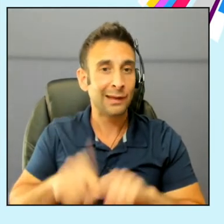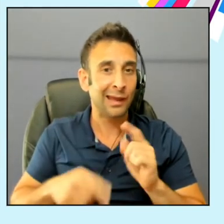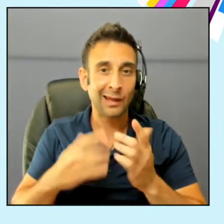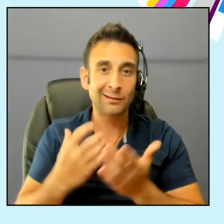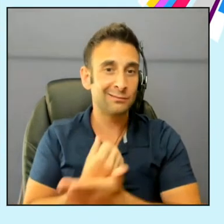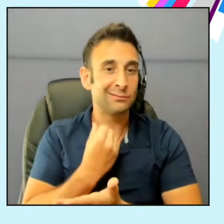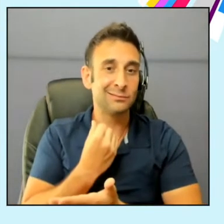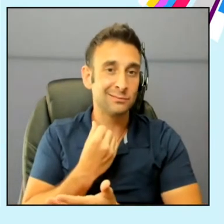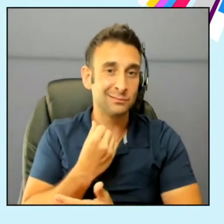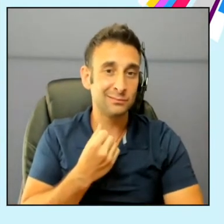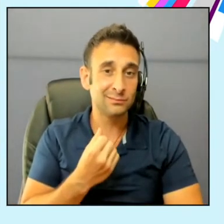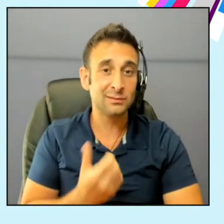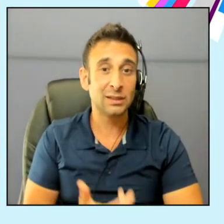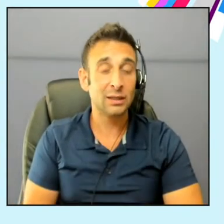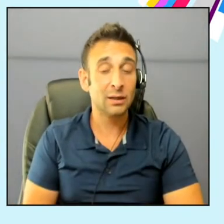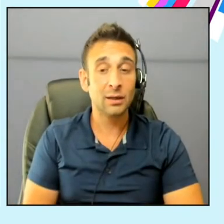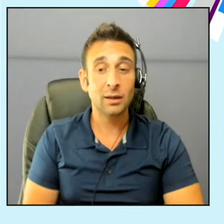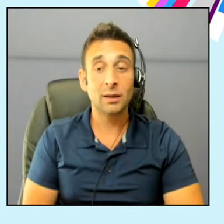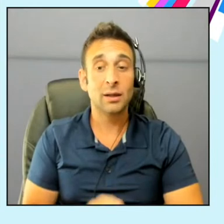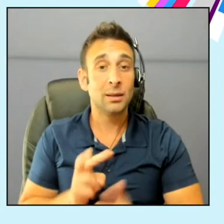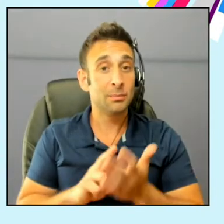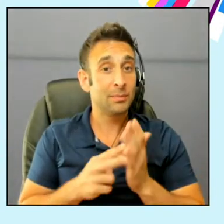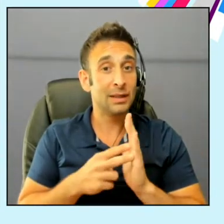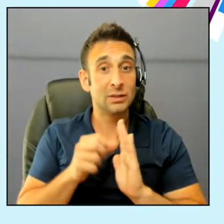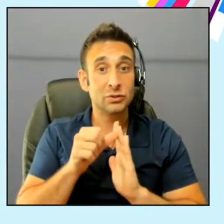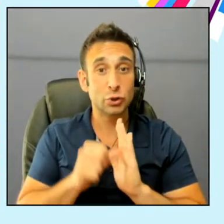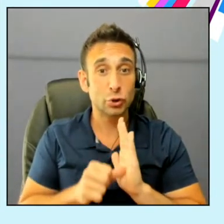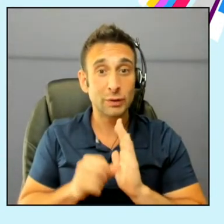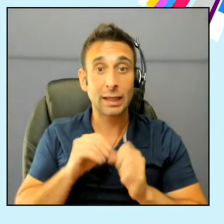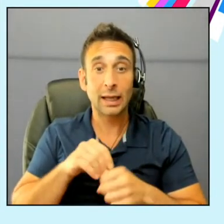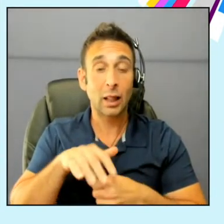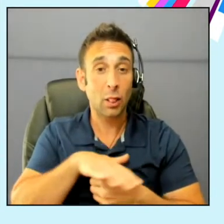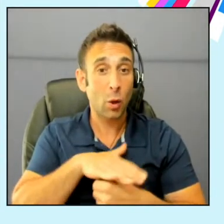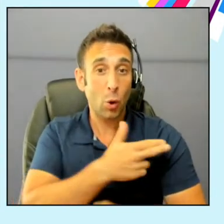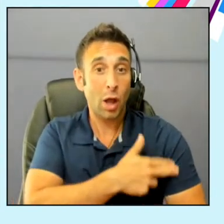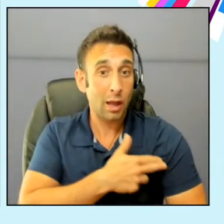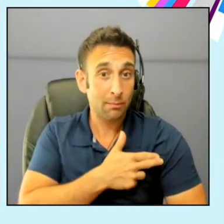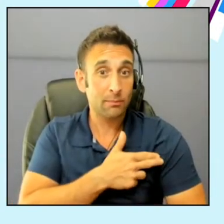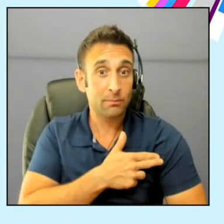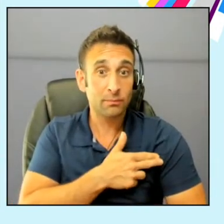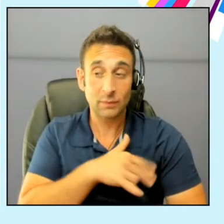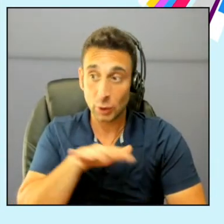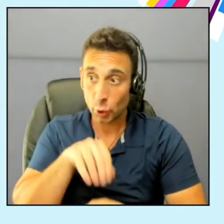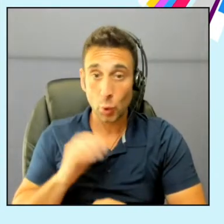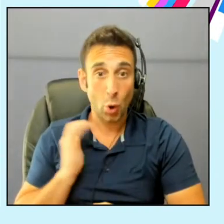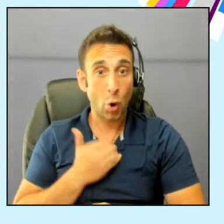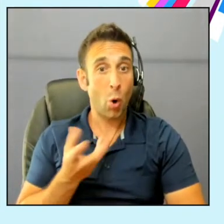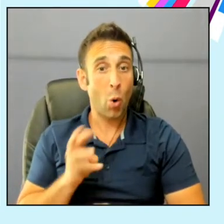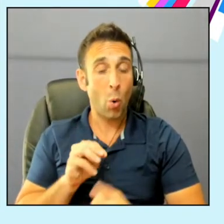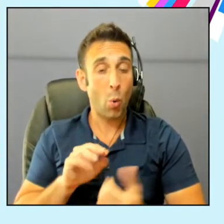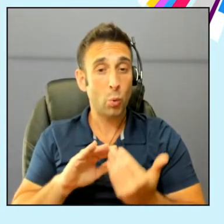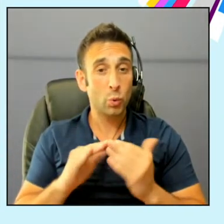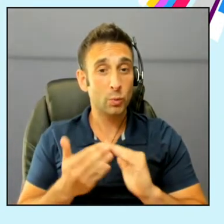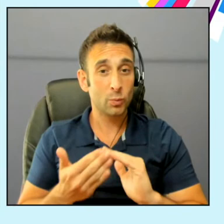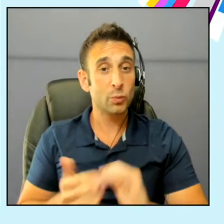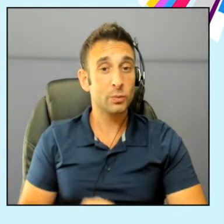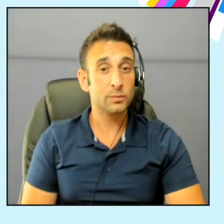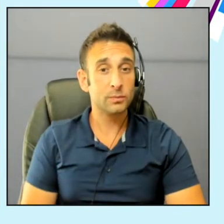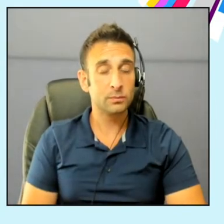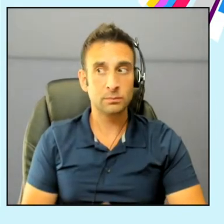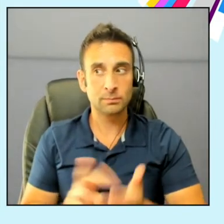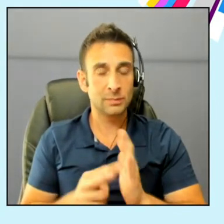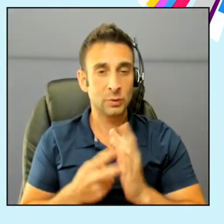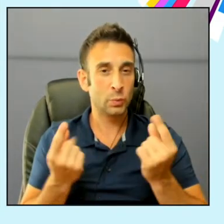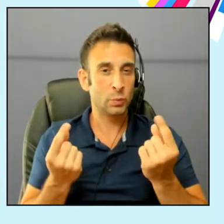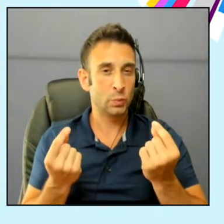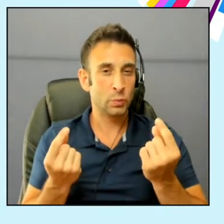they're only able to have surgeries in local hospitals. And that includes our own communities. So what do we do in that case?